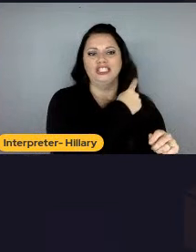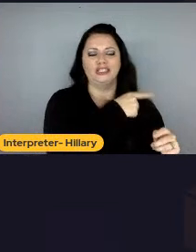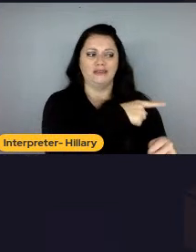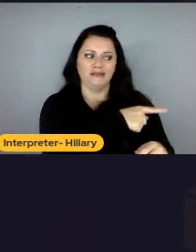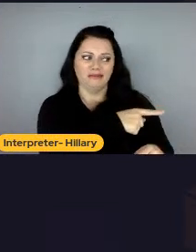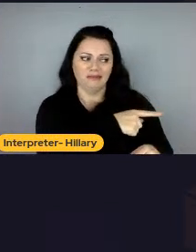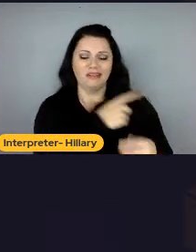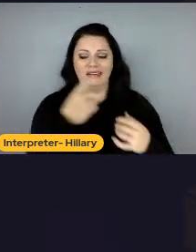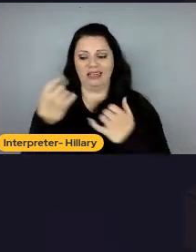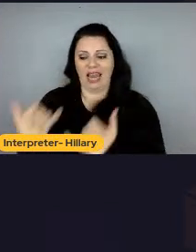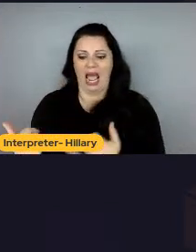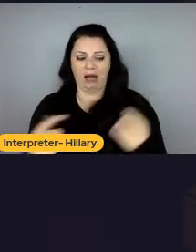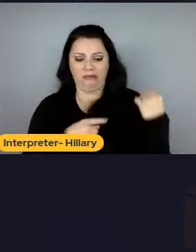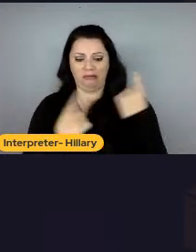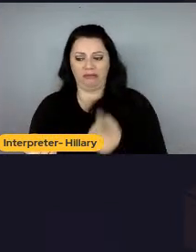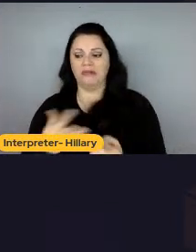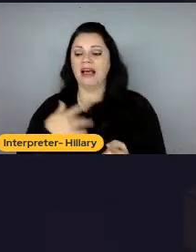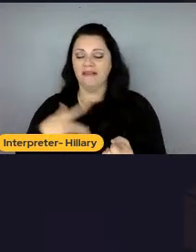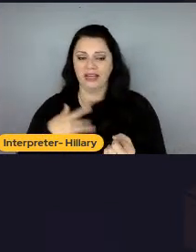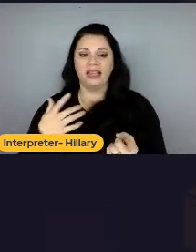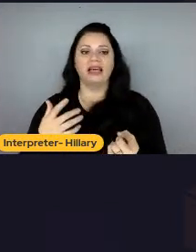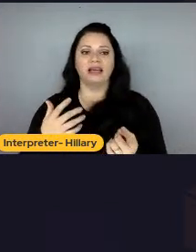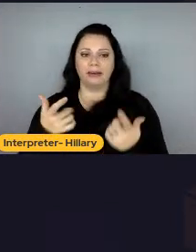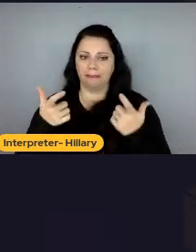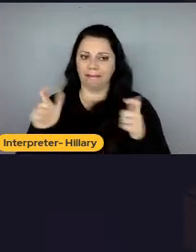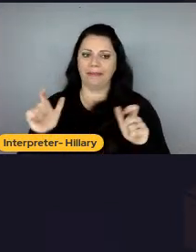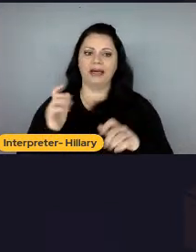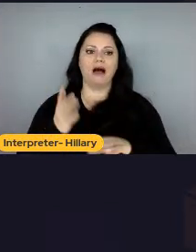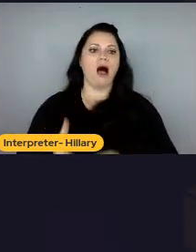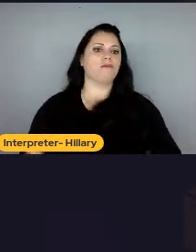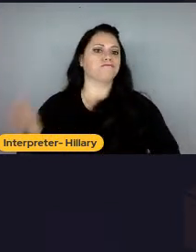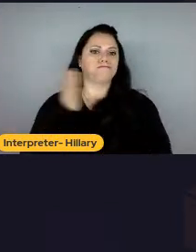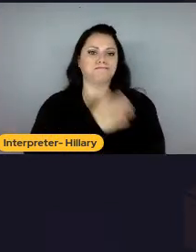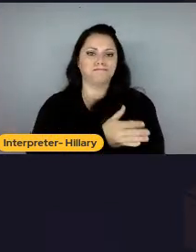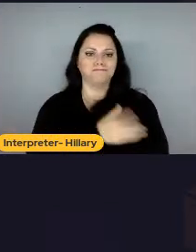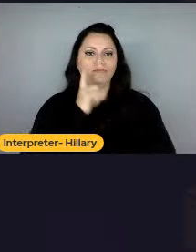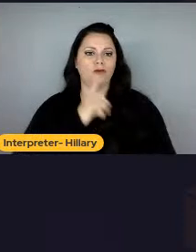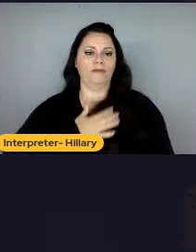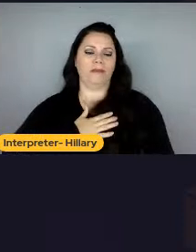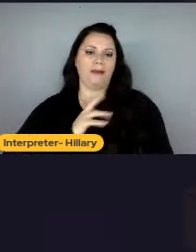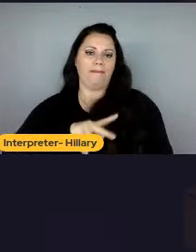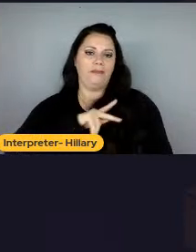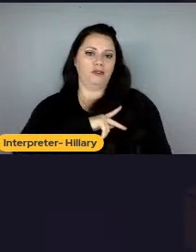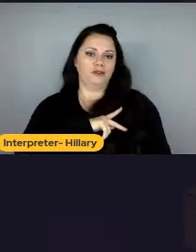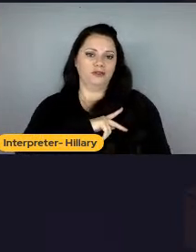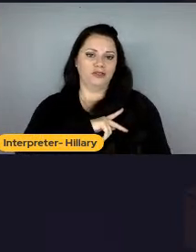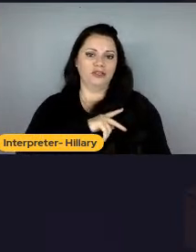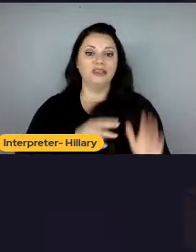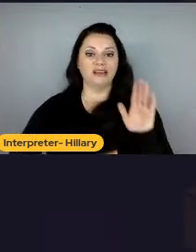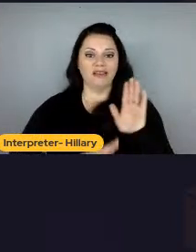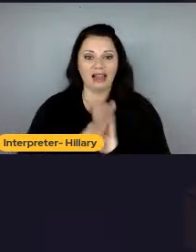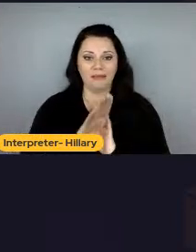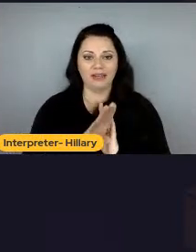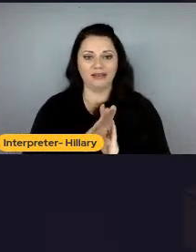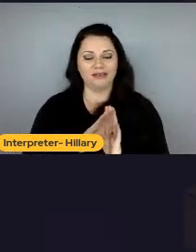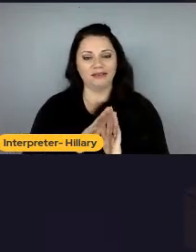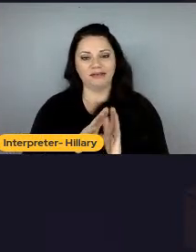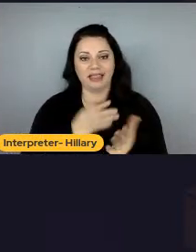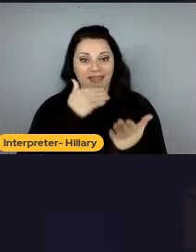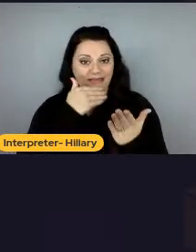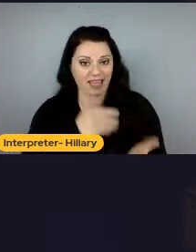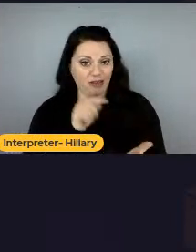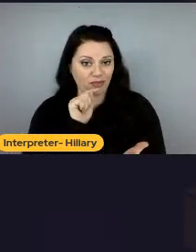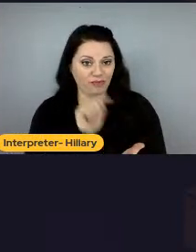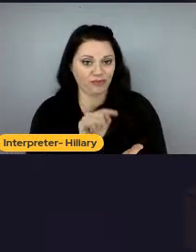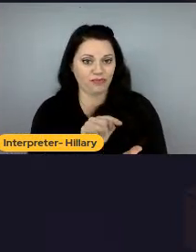I feel that I have made quite a big leap in terms of my professional and personal development, thanks not only to the